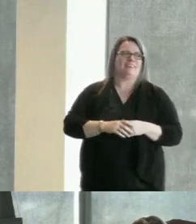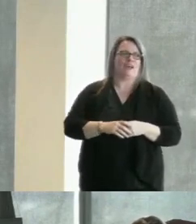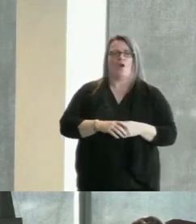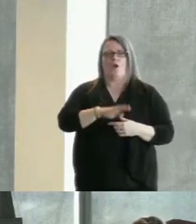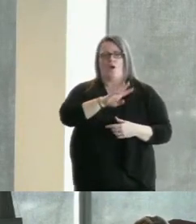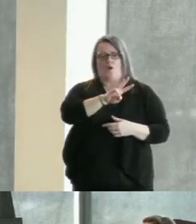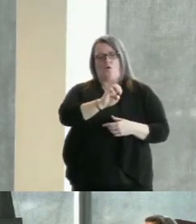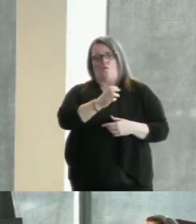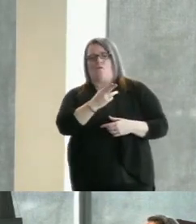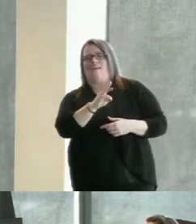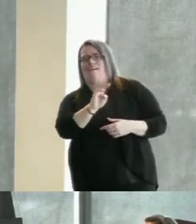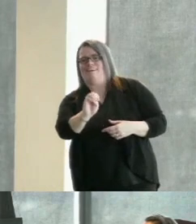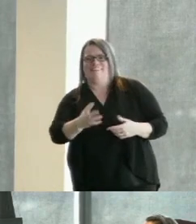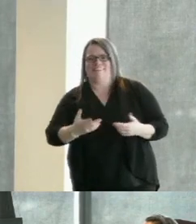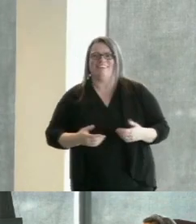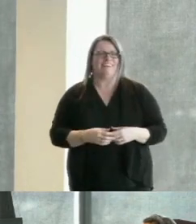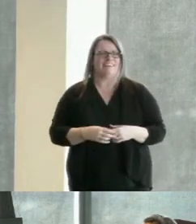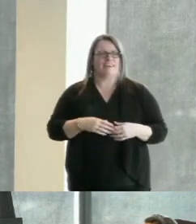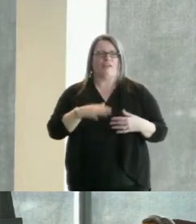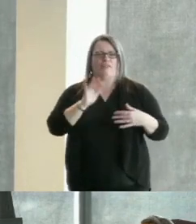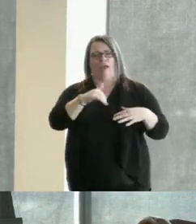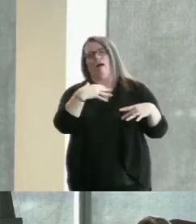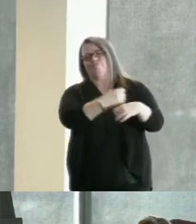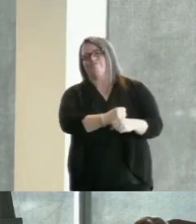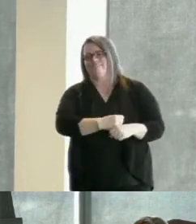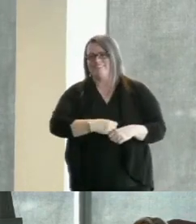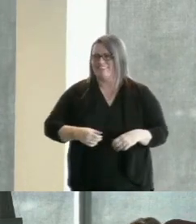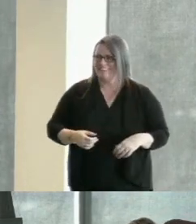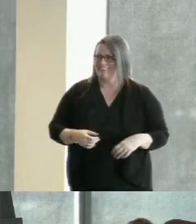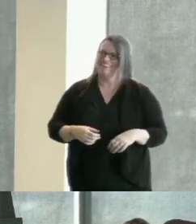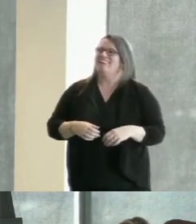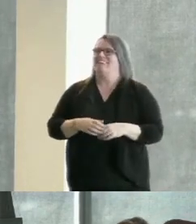WCAG. I'm not very good at acronyms or left and right.